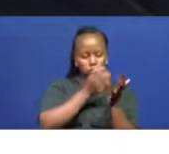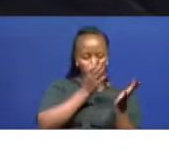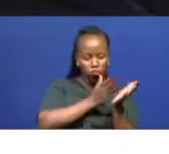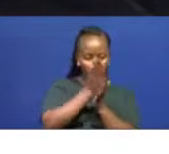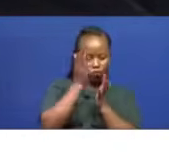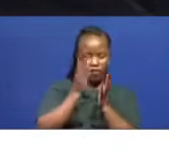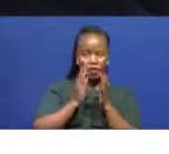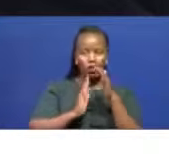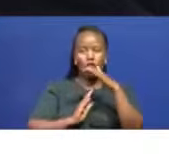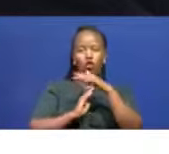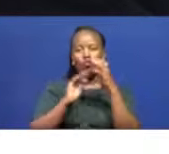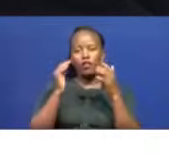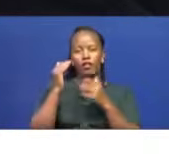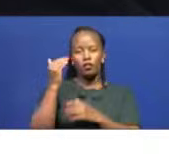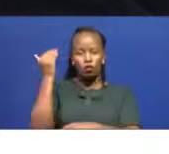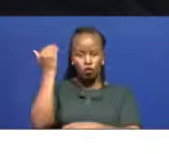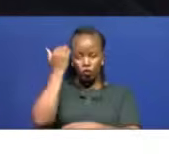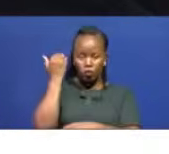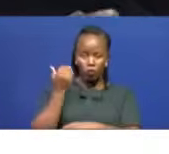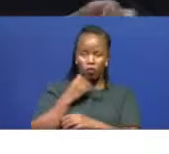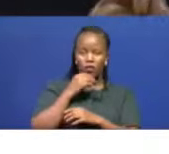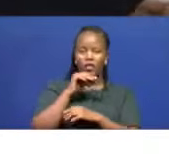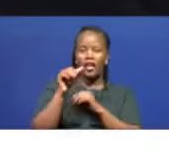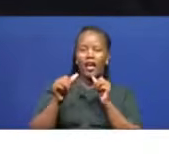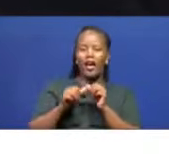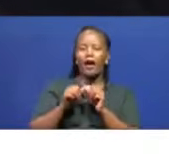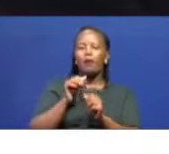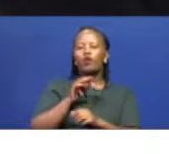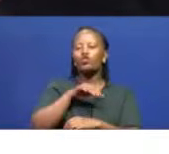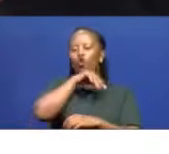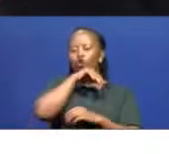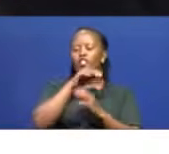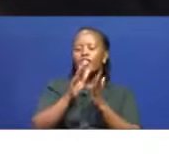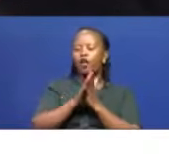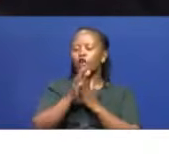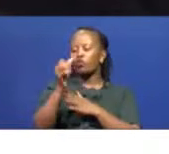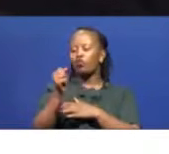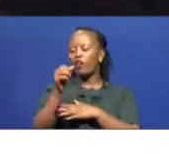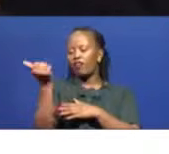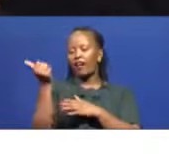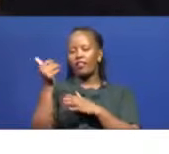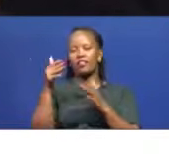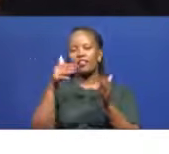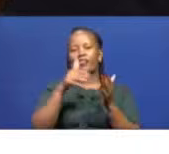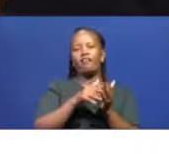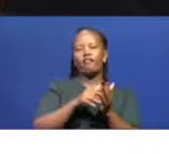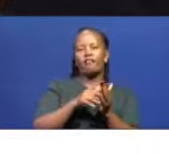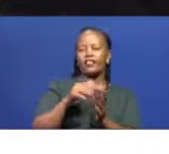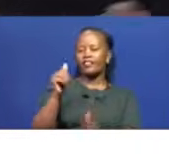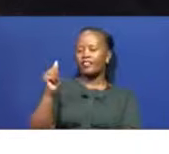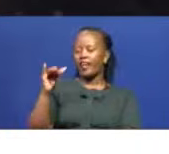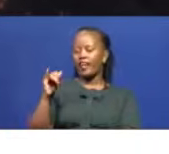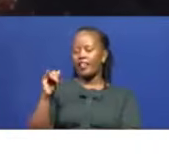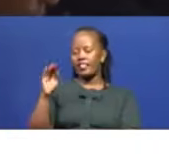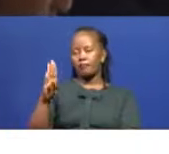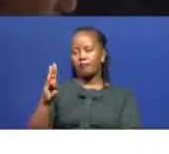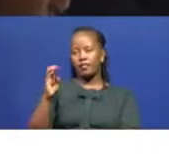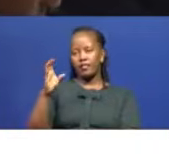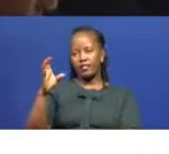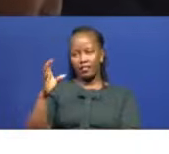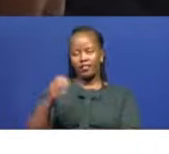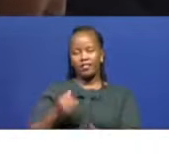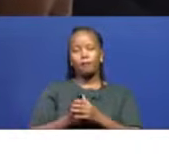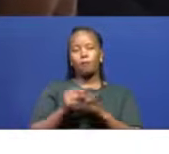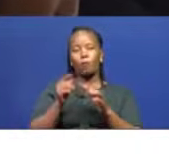by the Supreme Court in Odinga and 5 others versus IEBC and 3 others. That